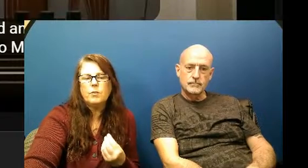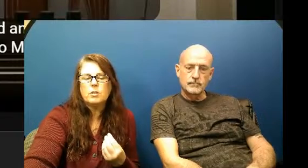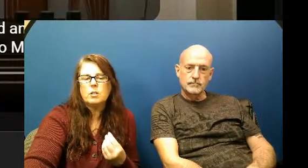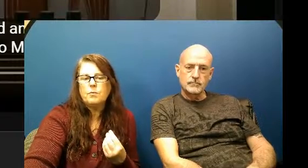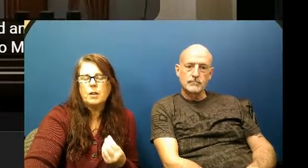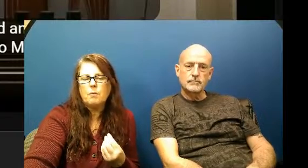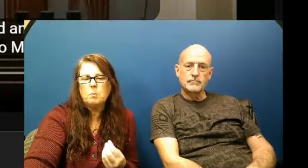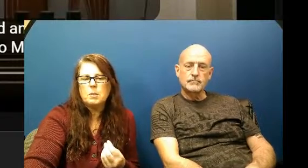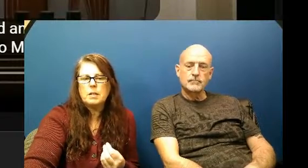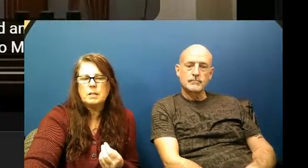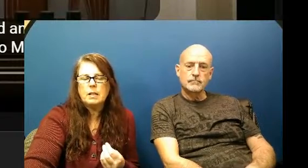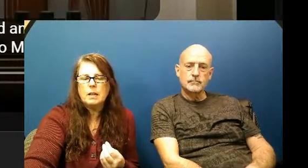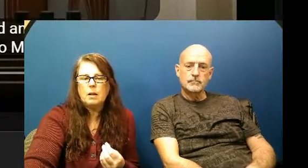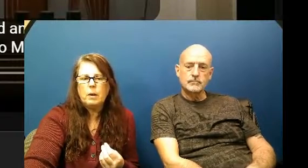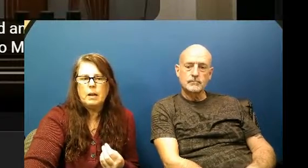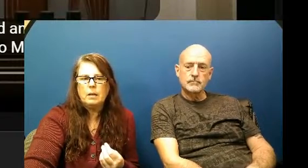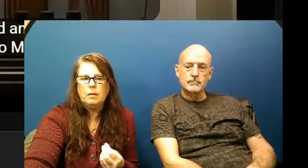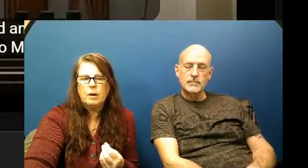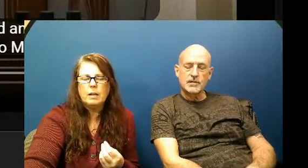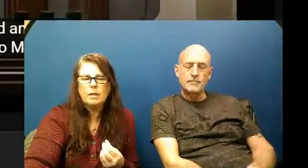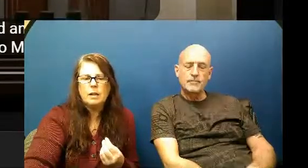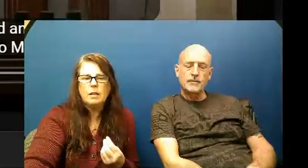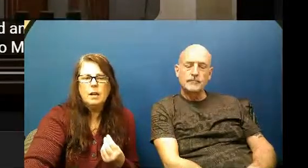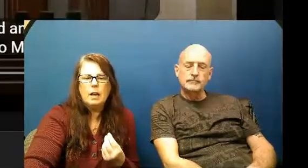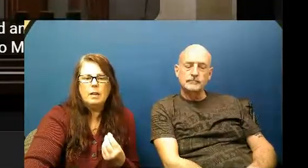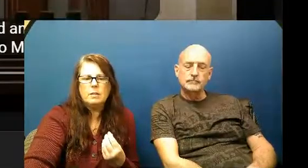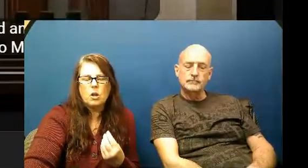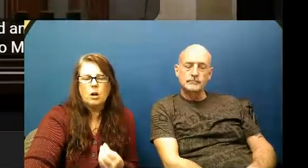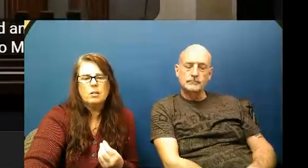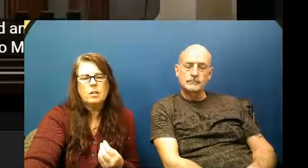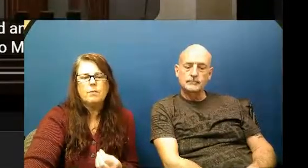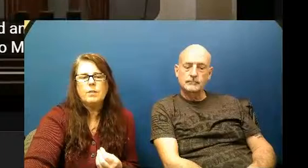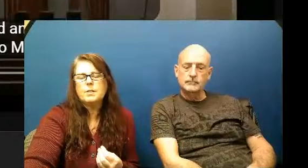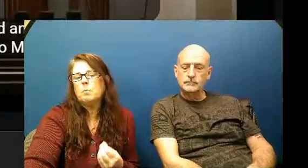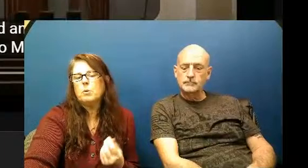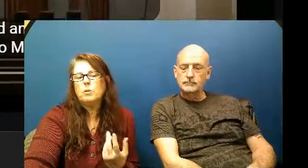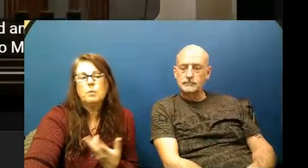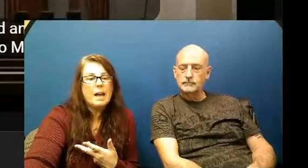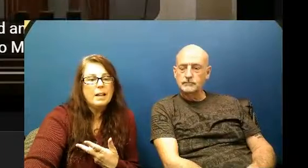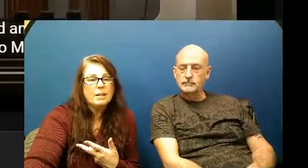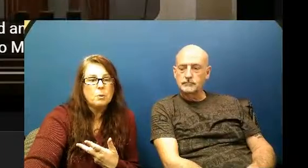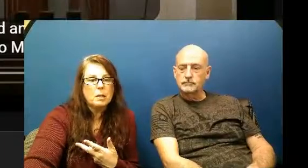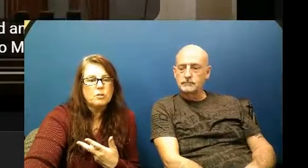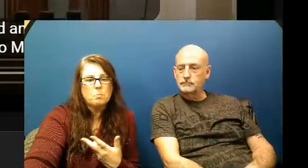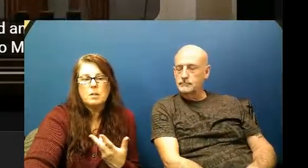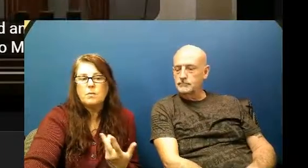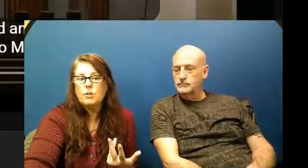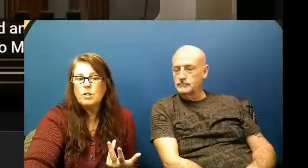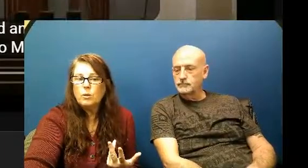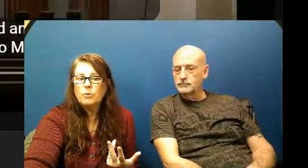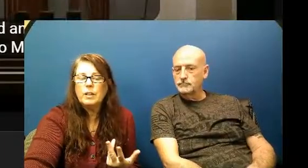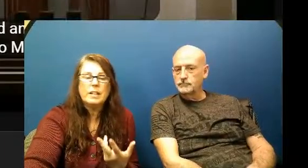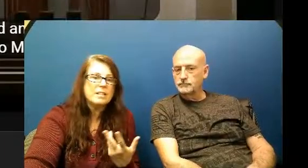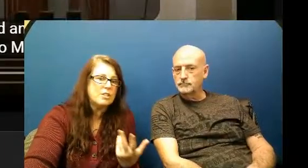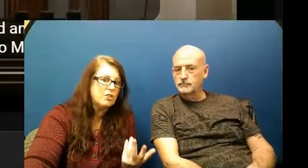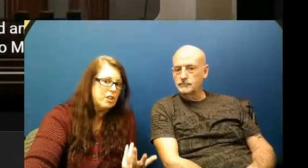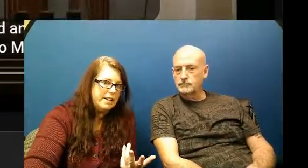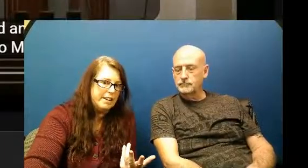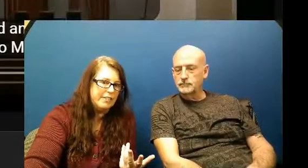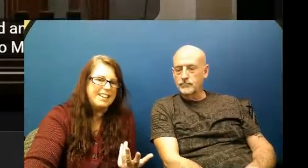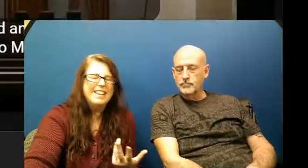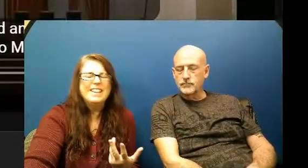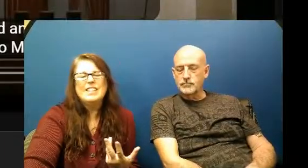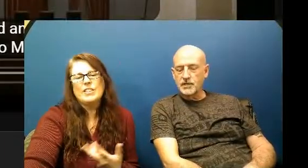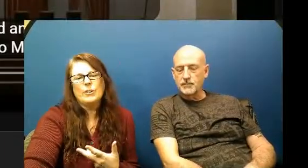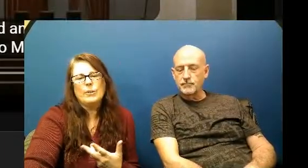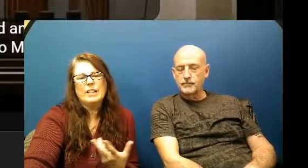if the government's going to take that away, right? And it's hard to convince them when you redact so much, because if you don't, then it gets to China,